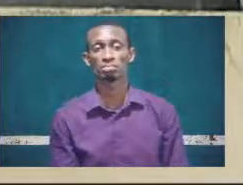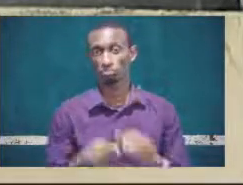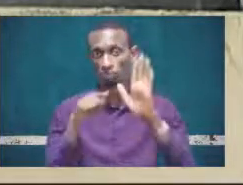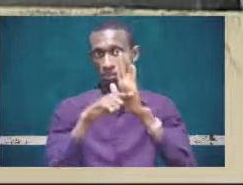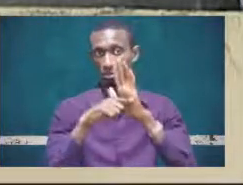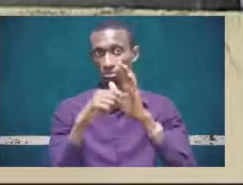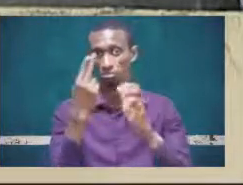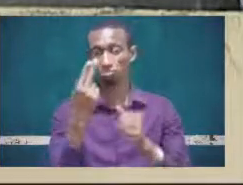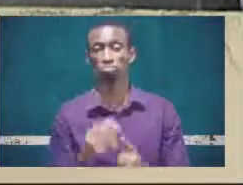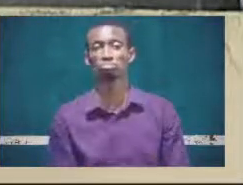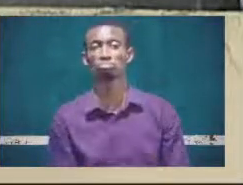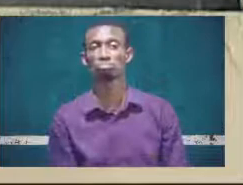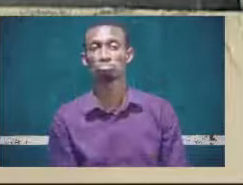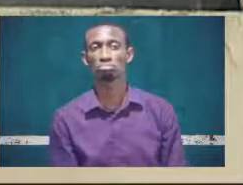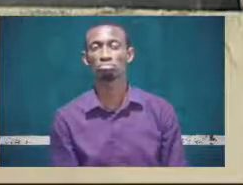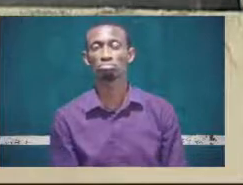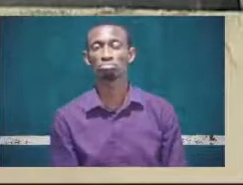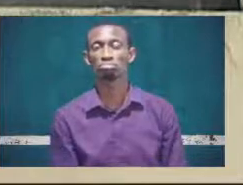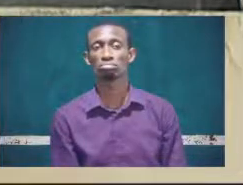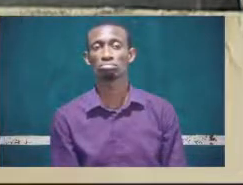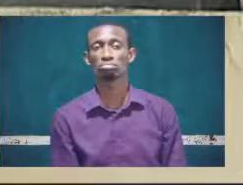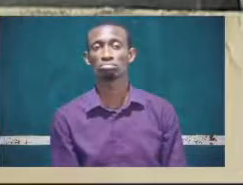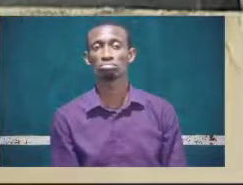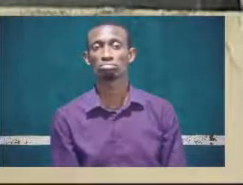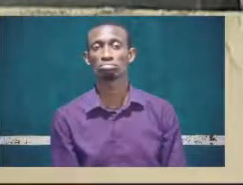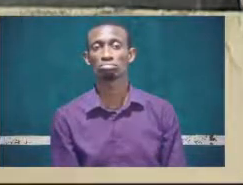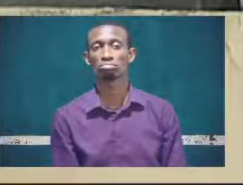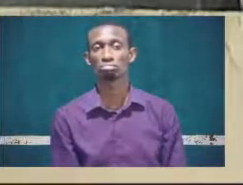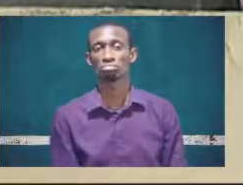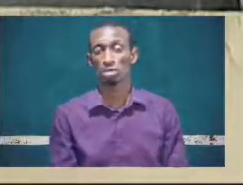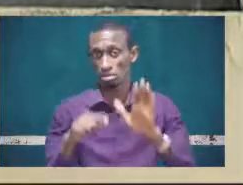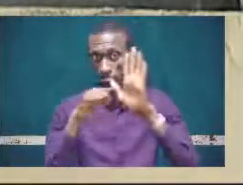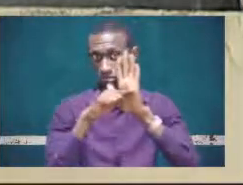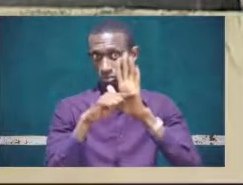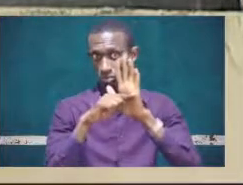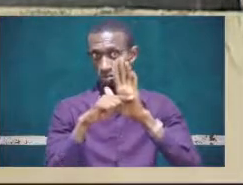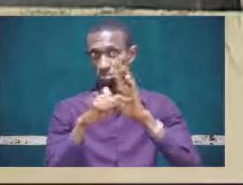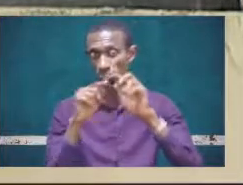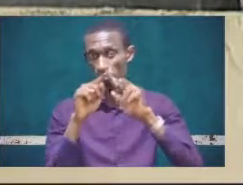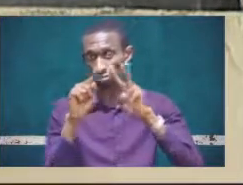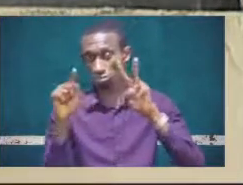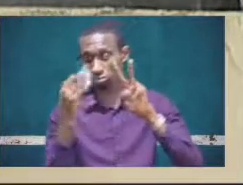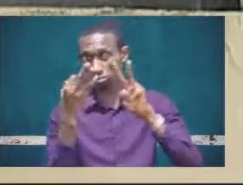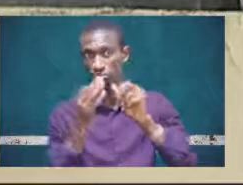-2. Also, I have minus square root of 3.